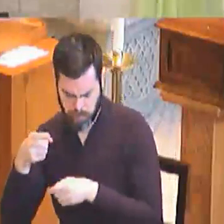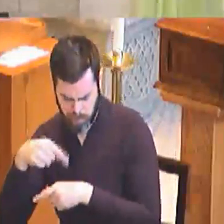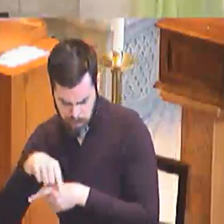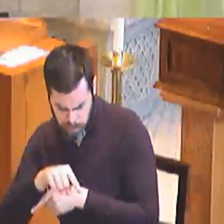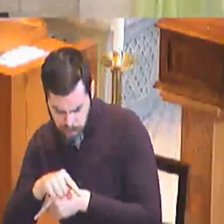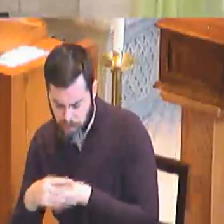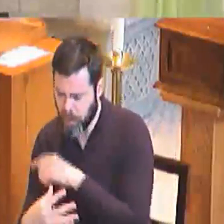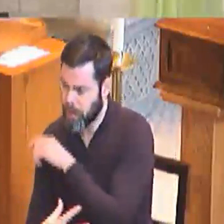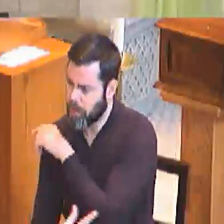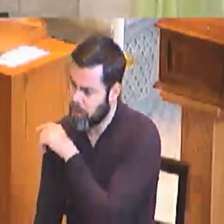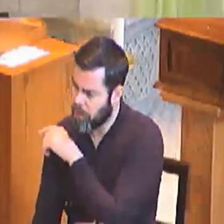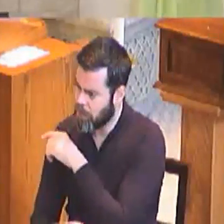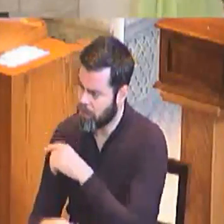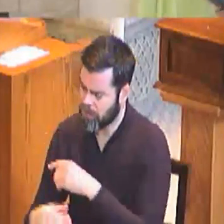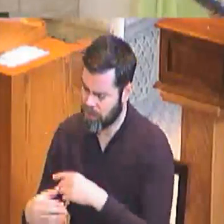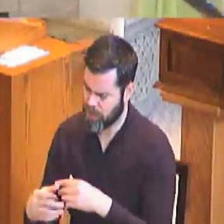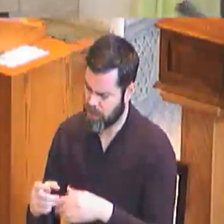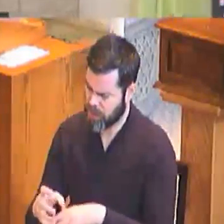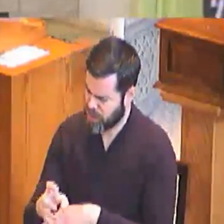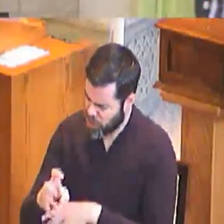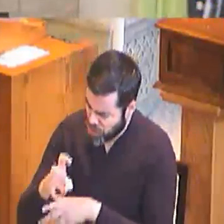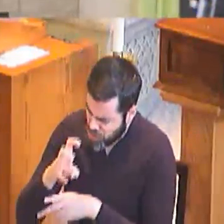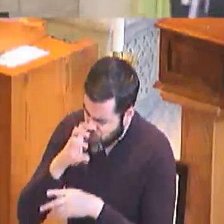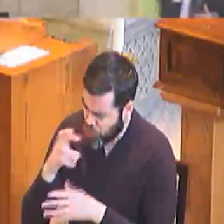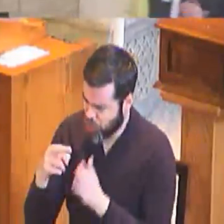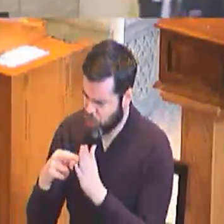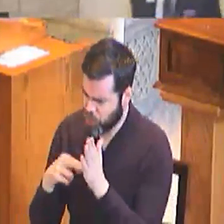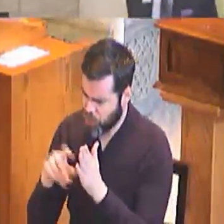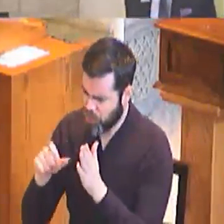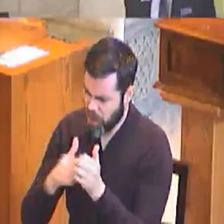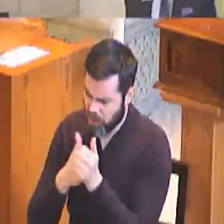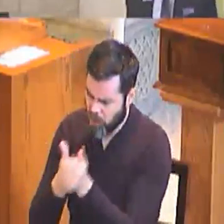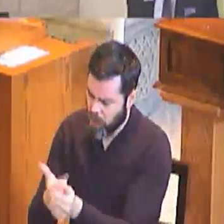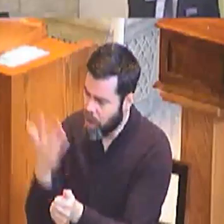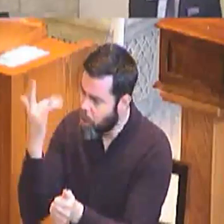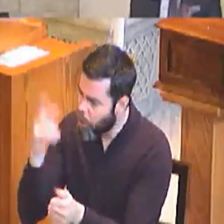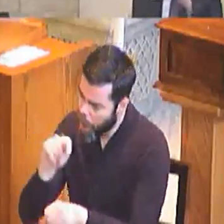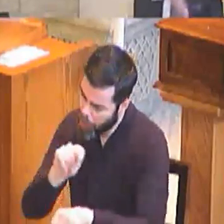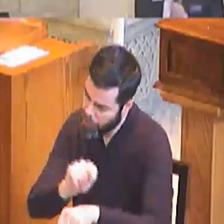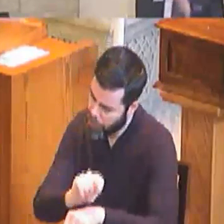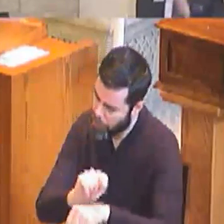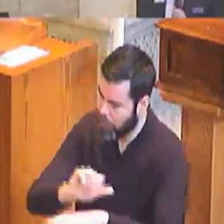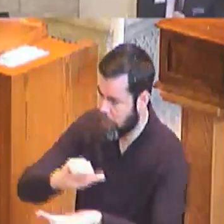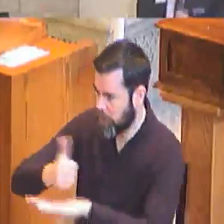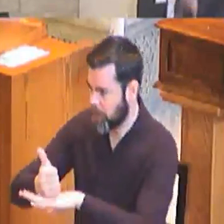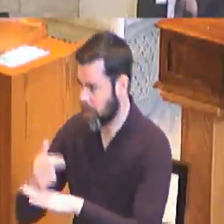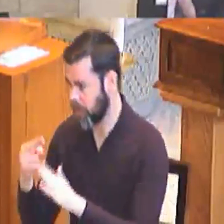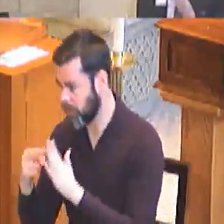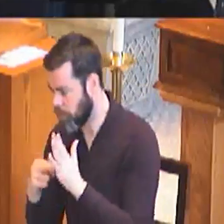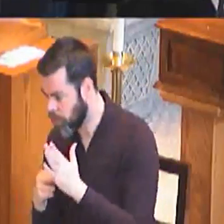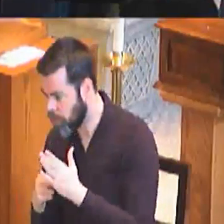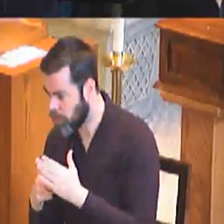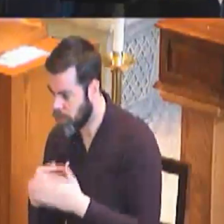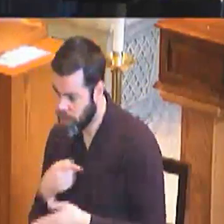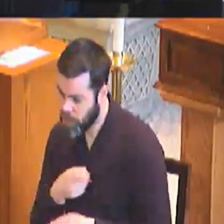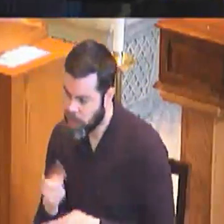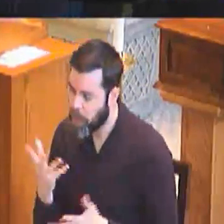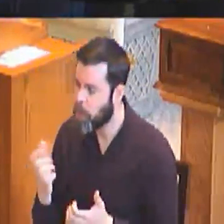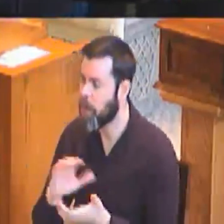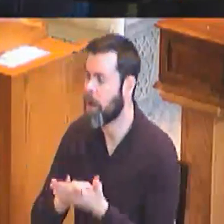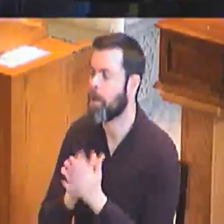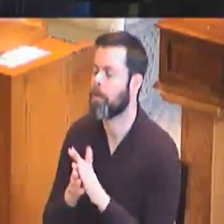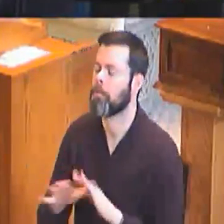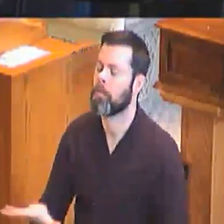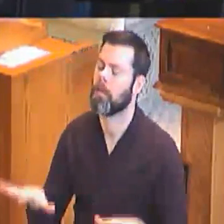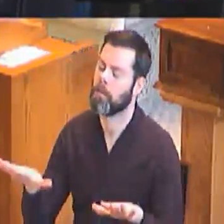strict rules that they had to follow because of the temple. They wanted peace in